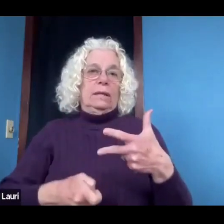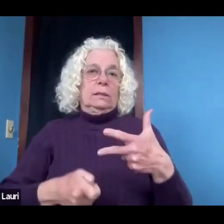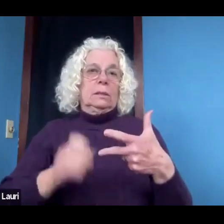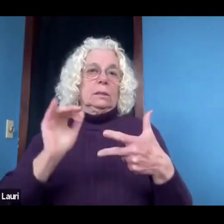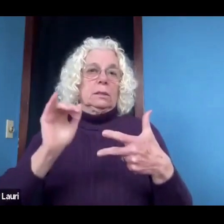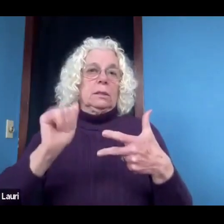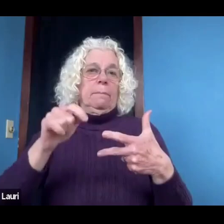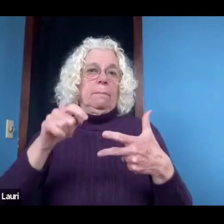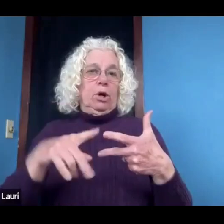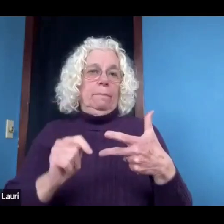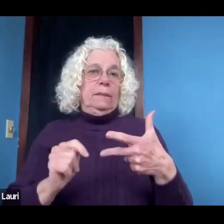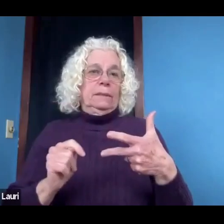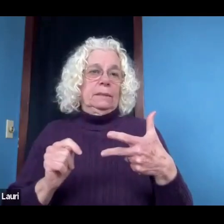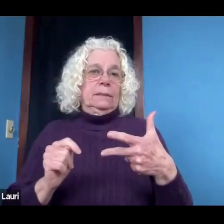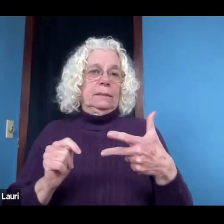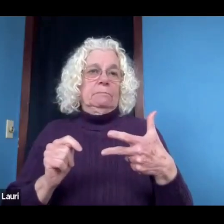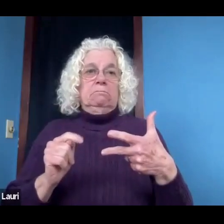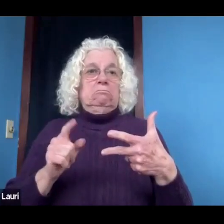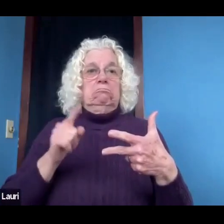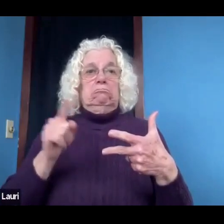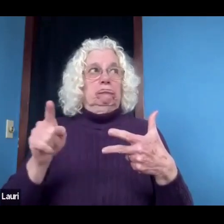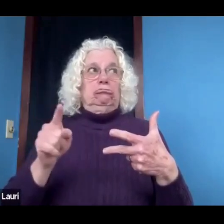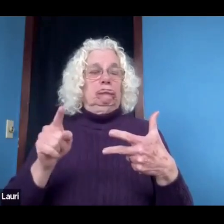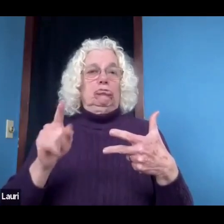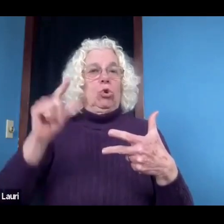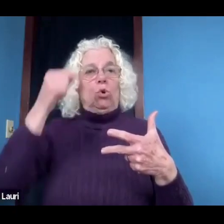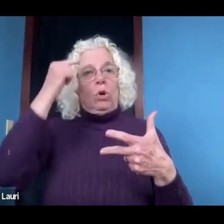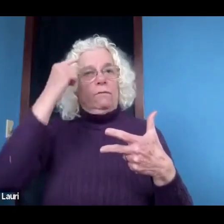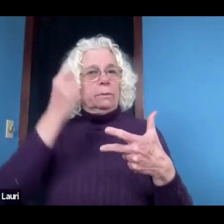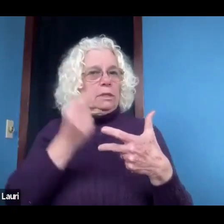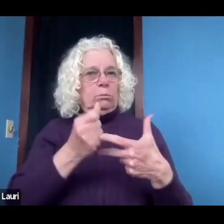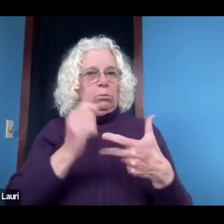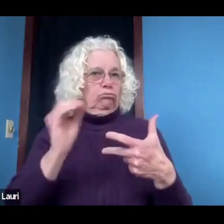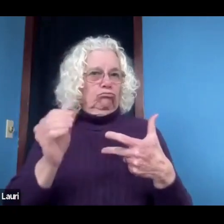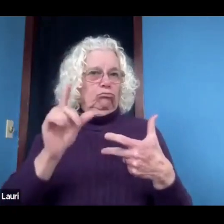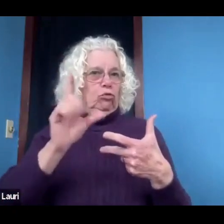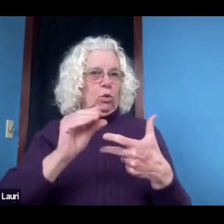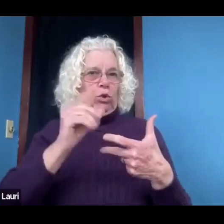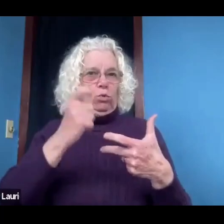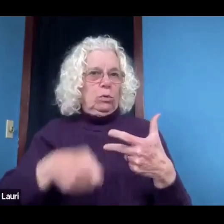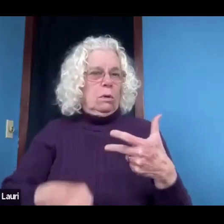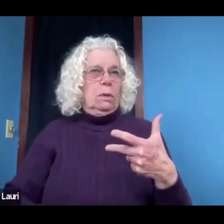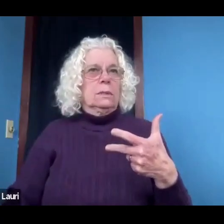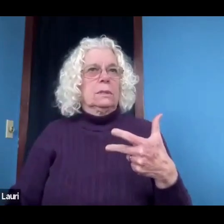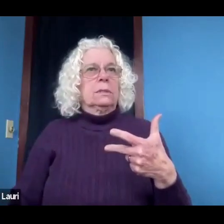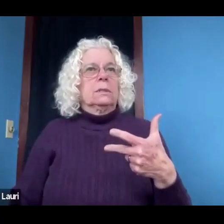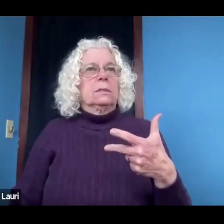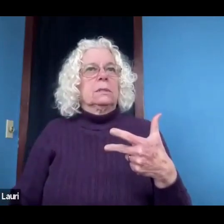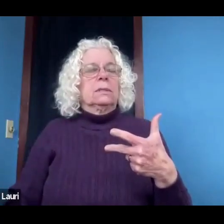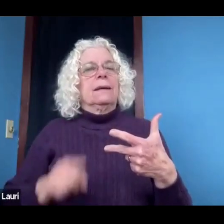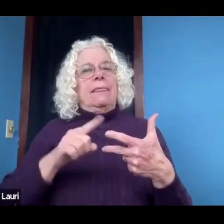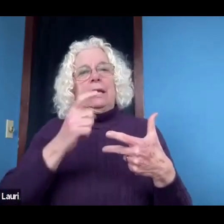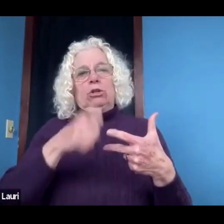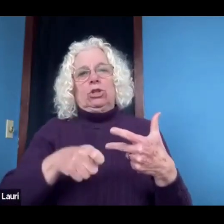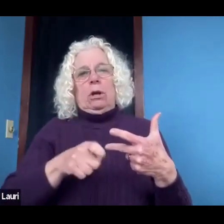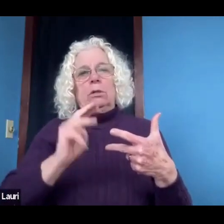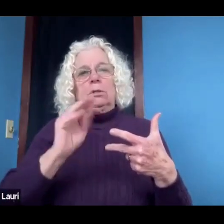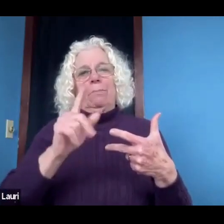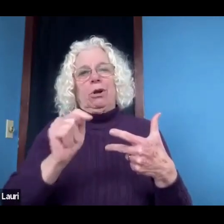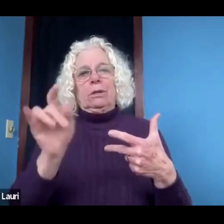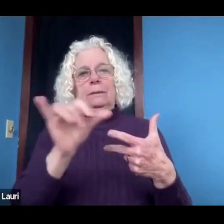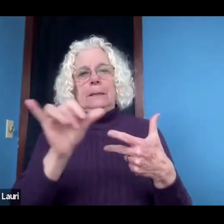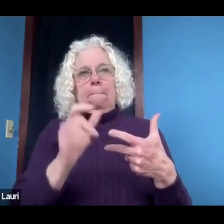general apartments. They are not receiving any sort of assistance or support and it will charge whatever the market will